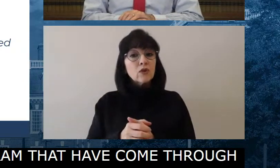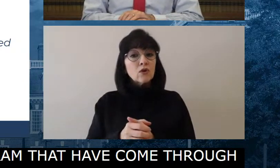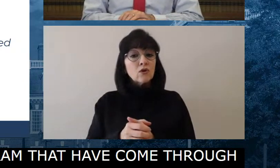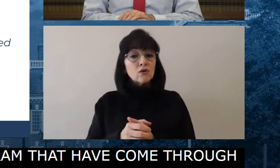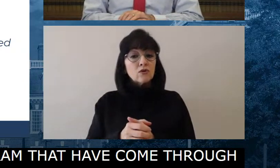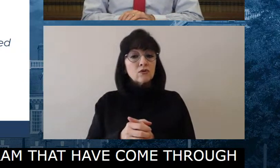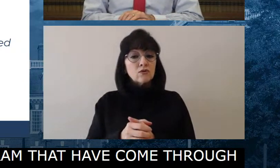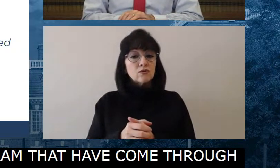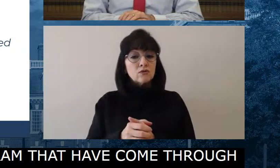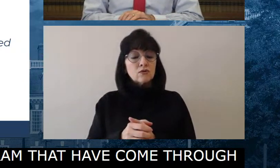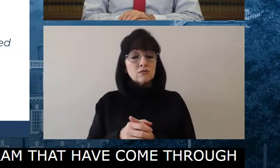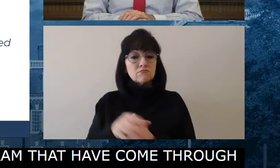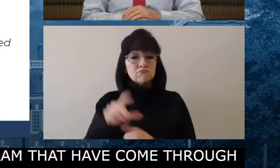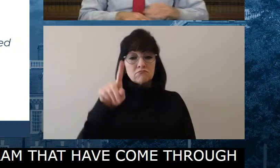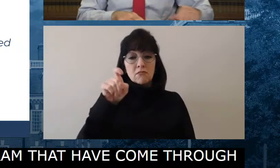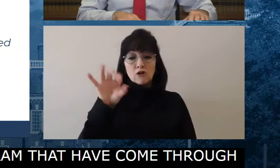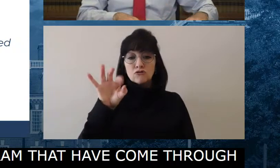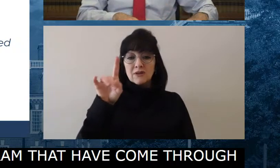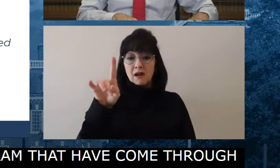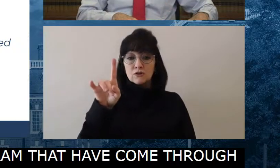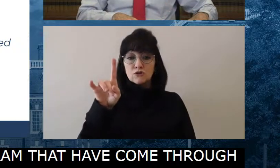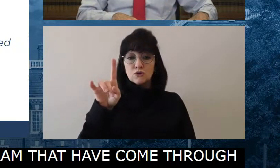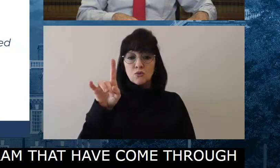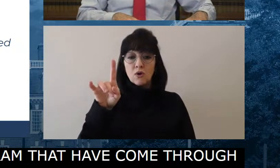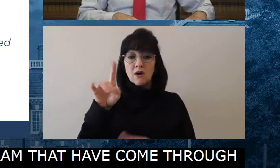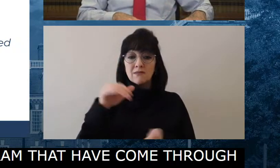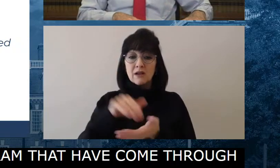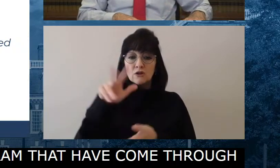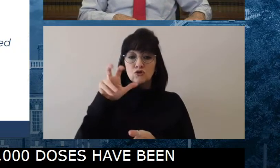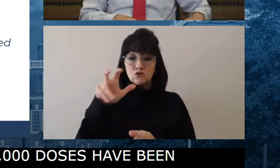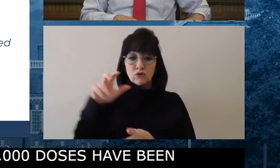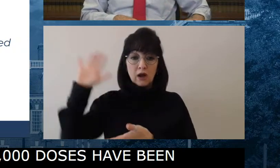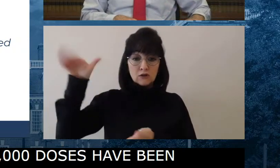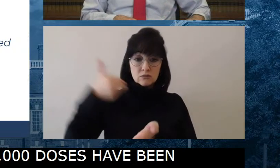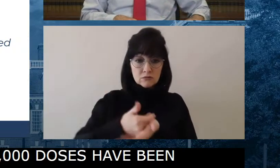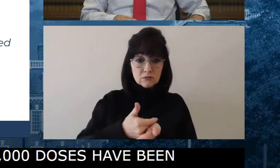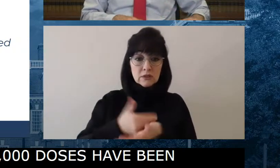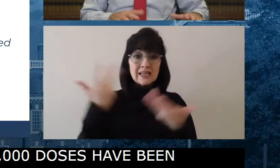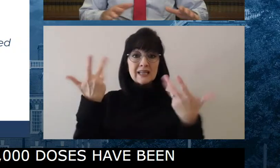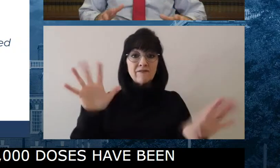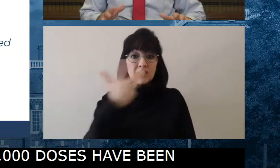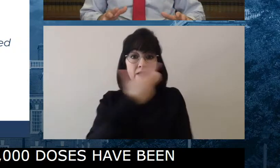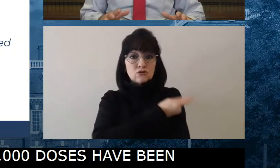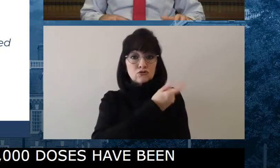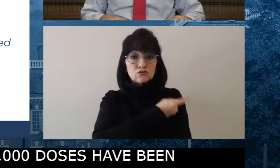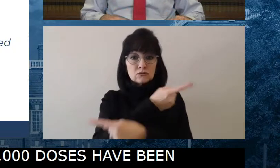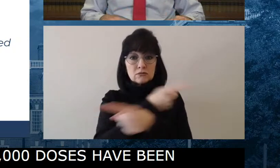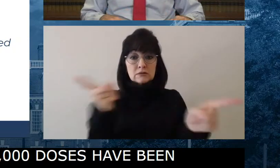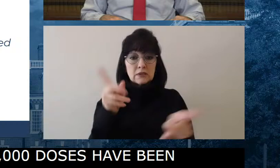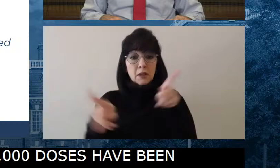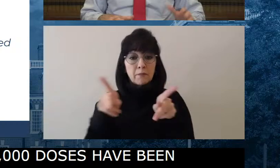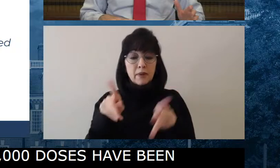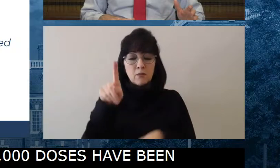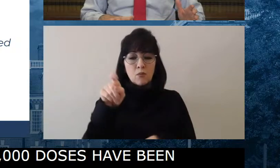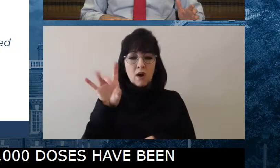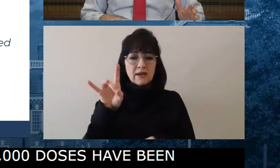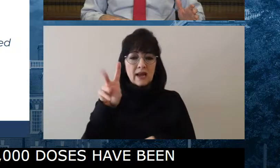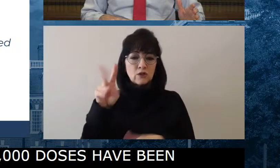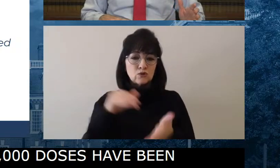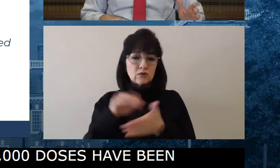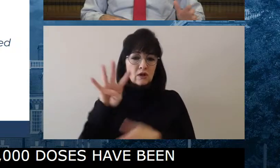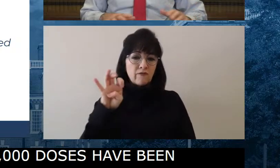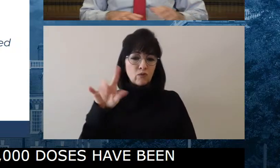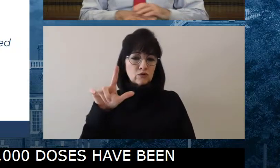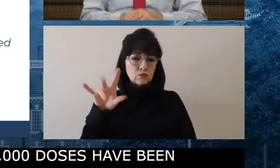and 182,000 put in people's arms. We do have, because we didn't get our deliveries last week